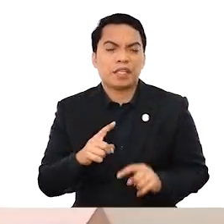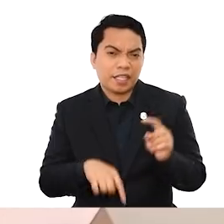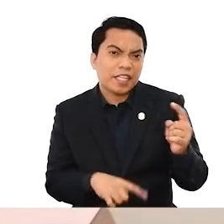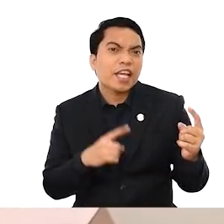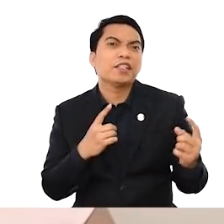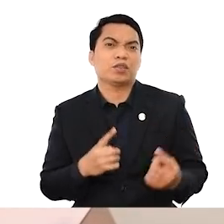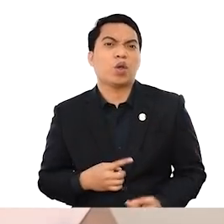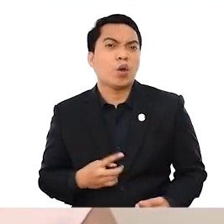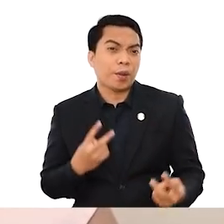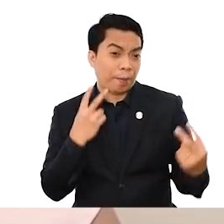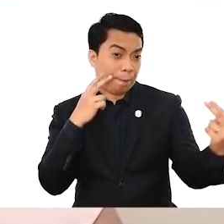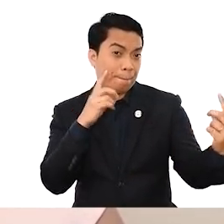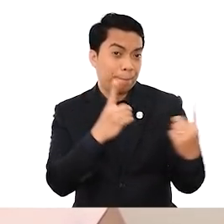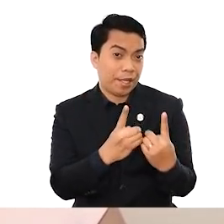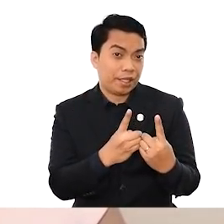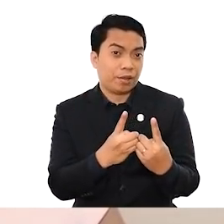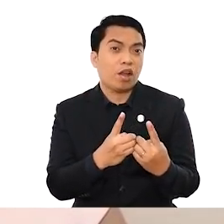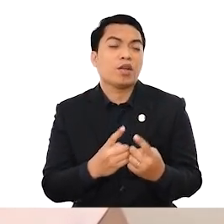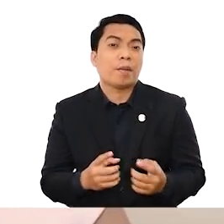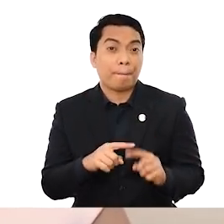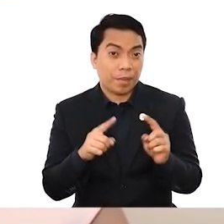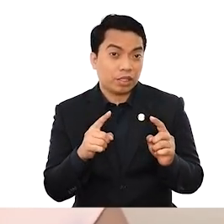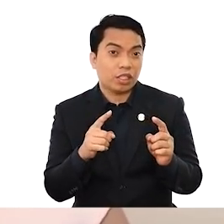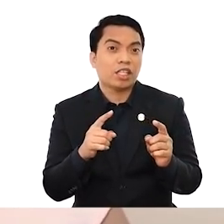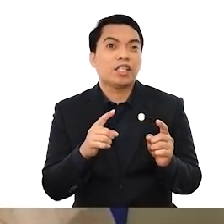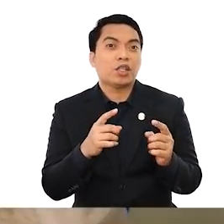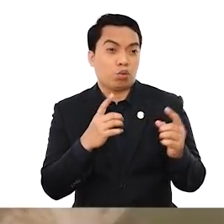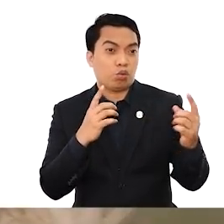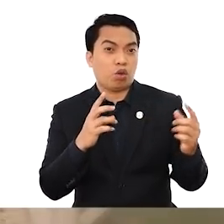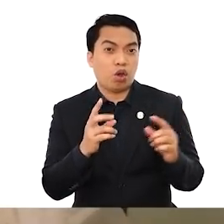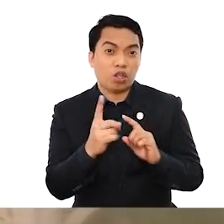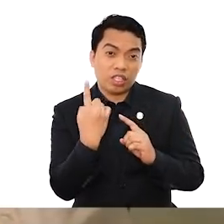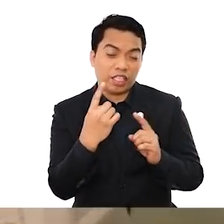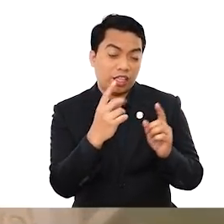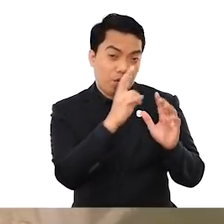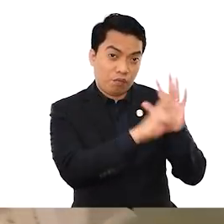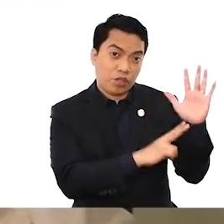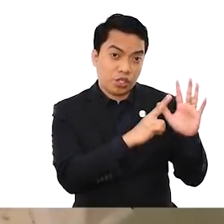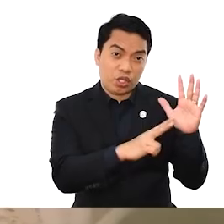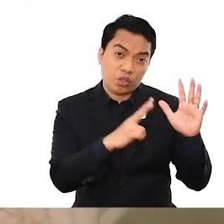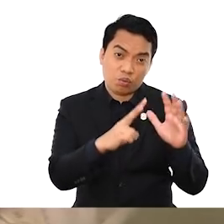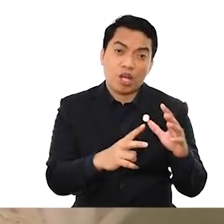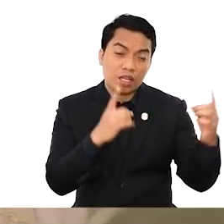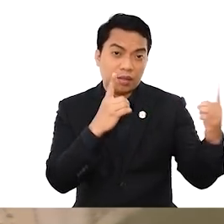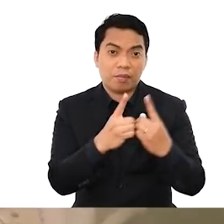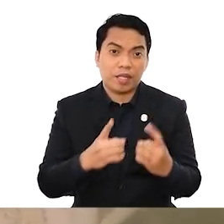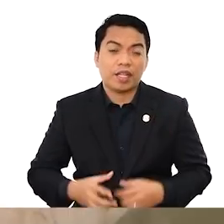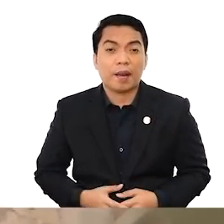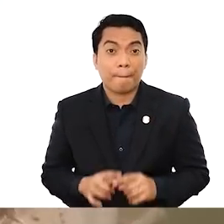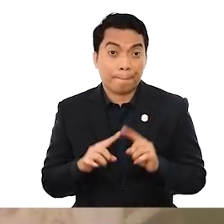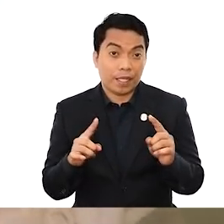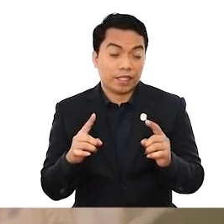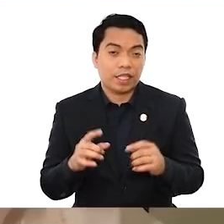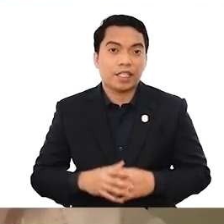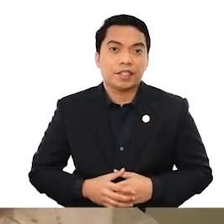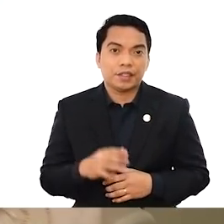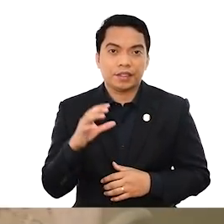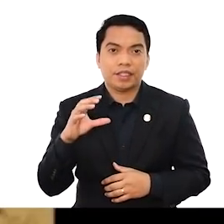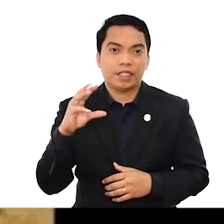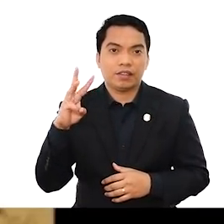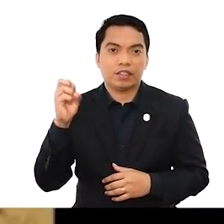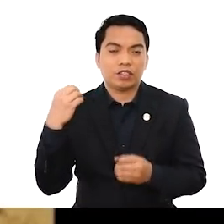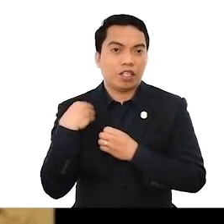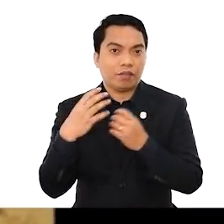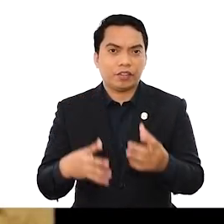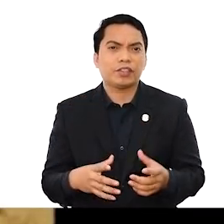We're only able to see each other virtually. The purpose we hold these activities is to not only strengthen our faith as CWS officers, but to strengthen the